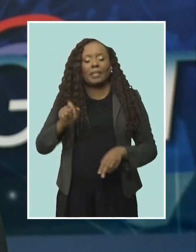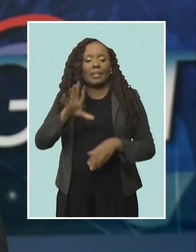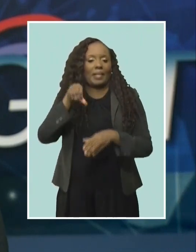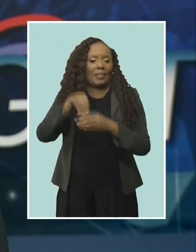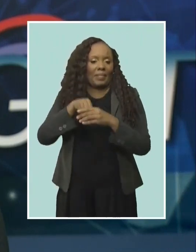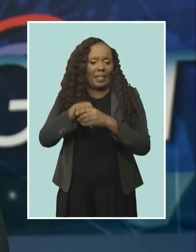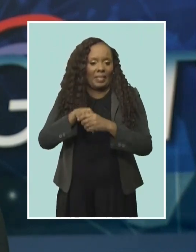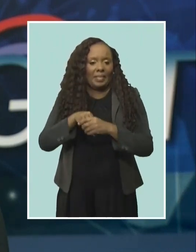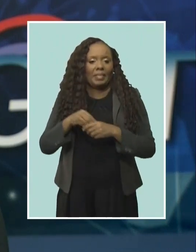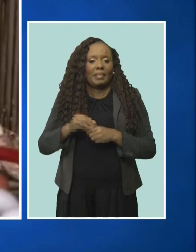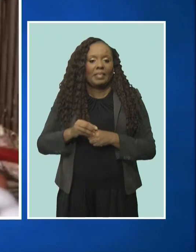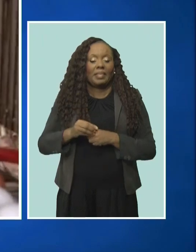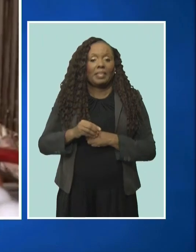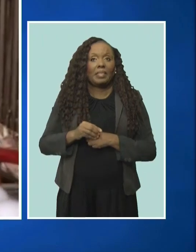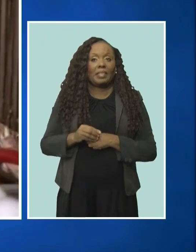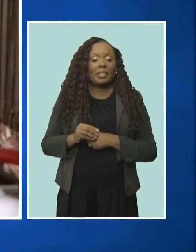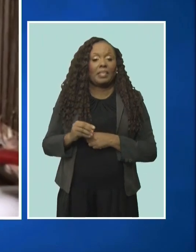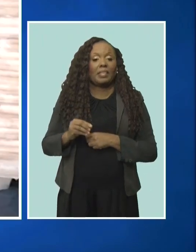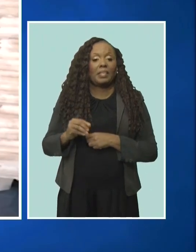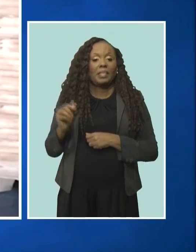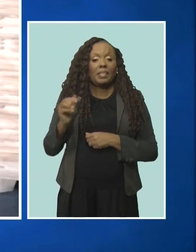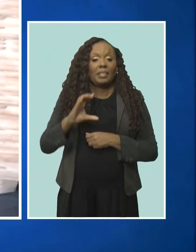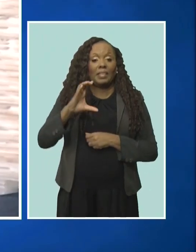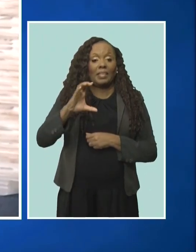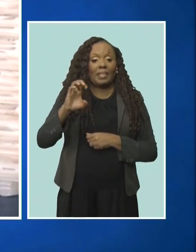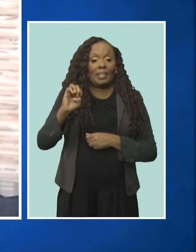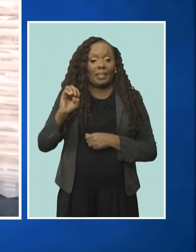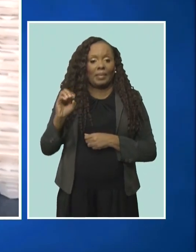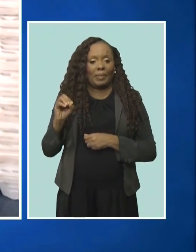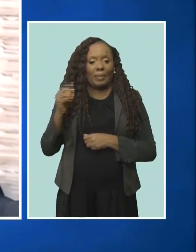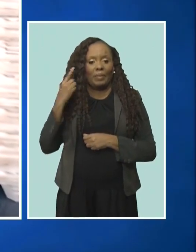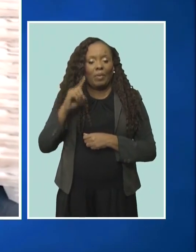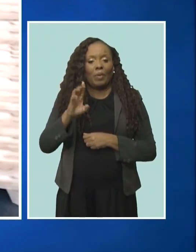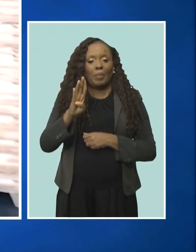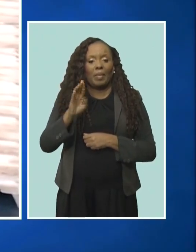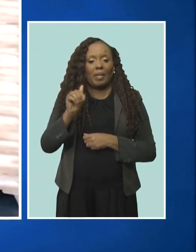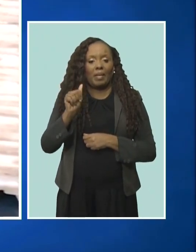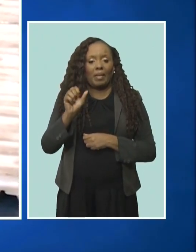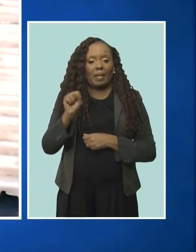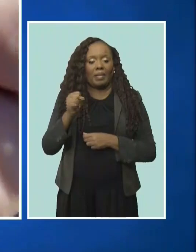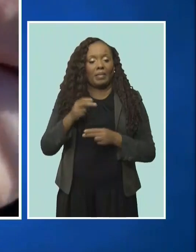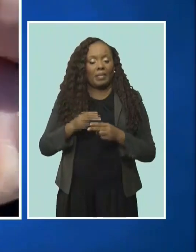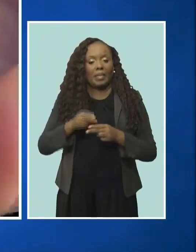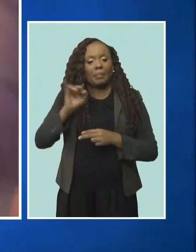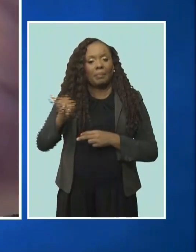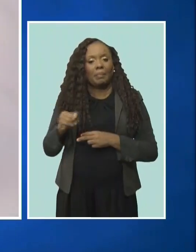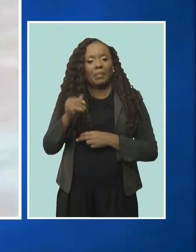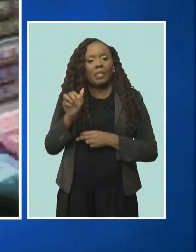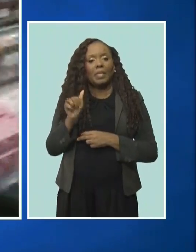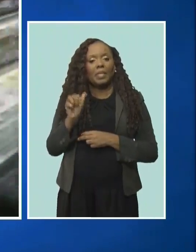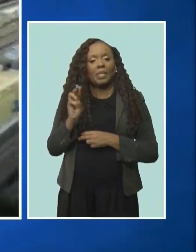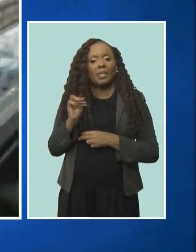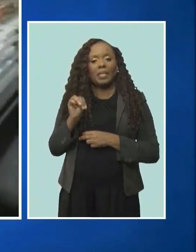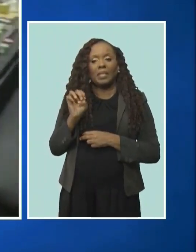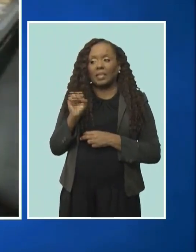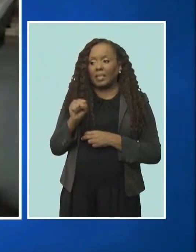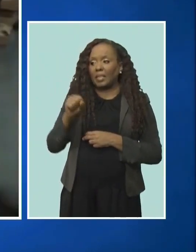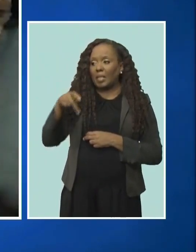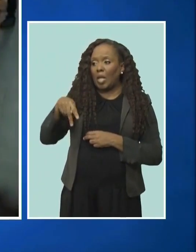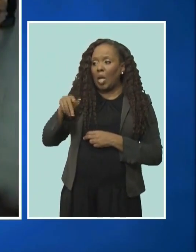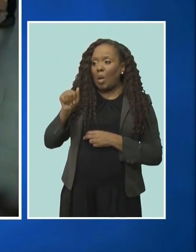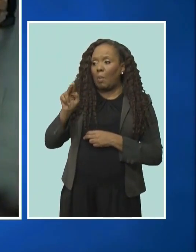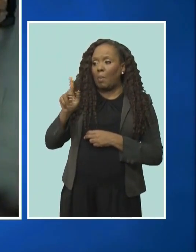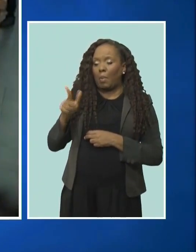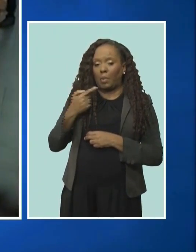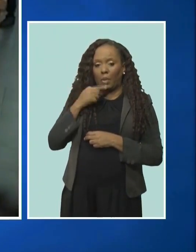sector. The call from Chief Executive Officer of the BAS, James Paul, who says they will work alongside the Ministry of Agriculture and